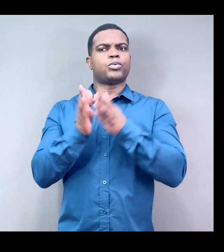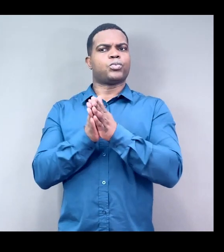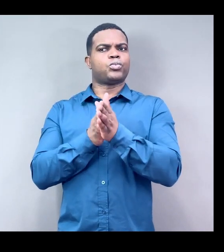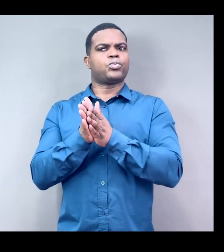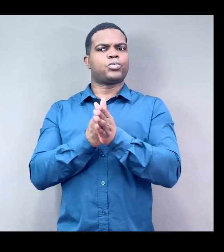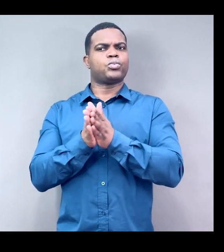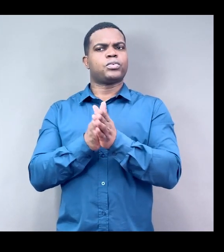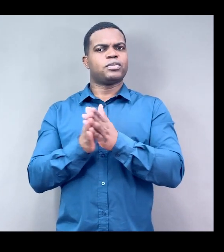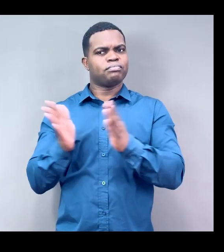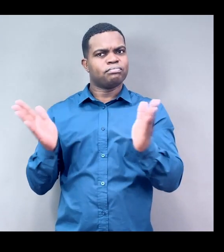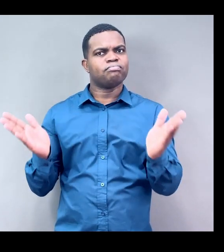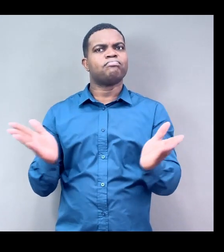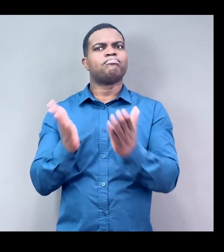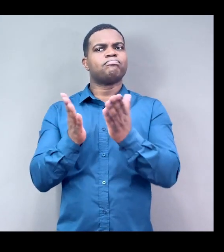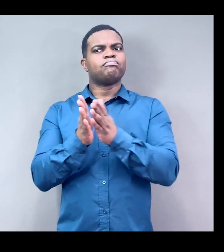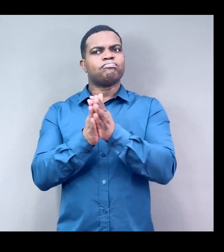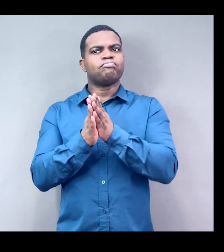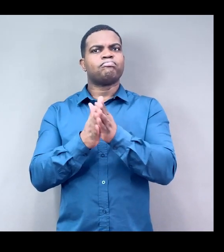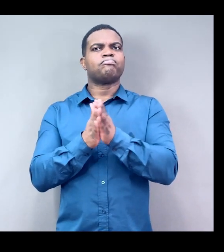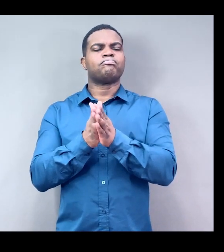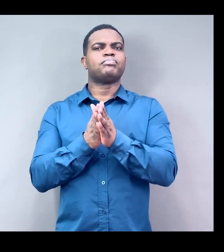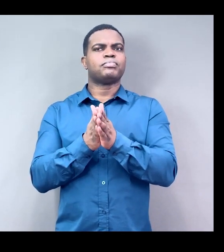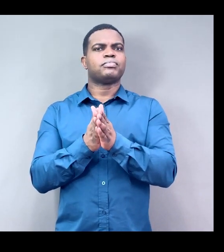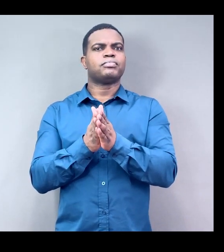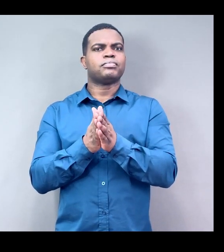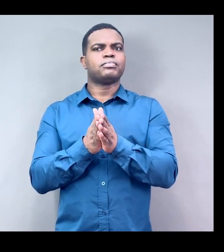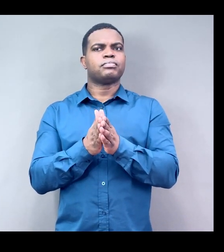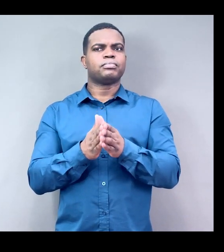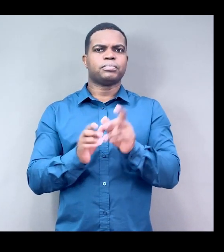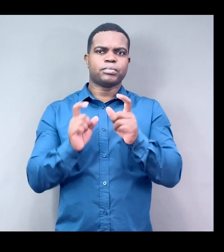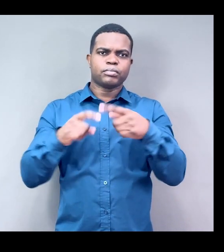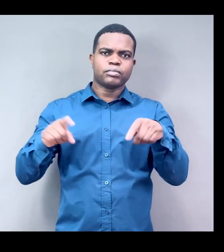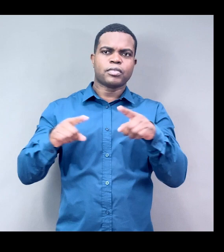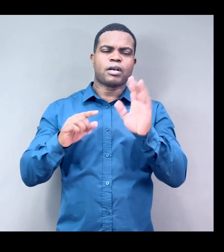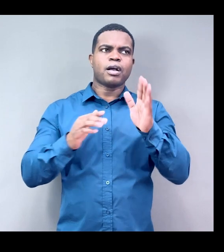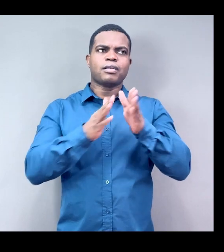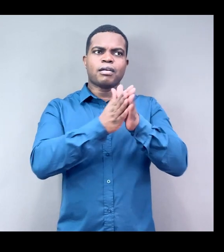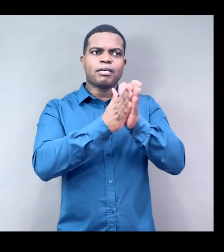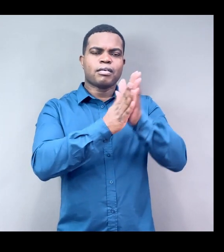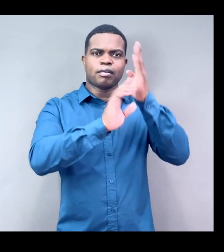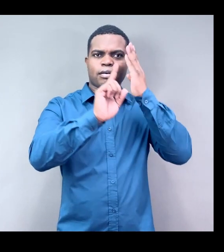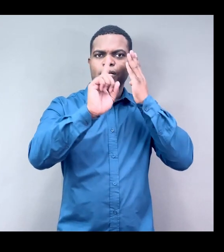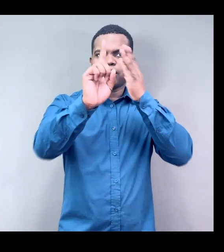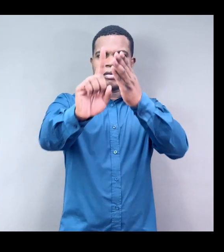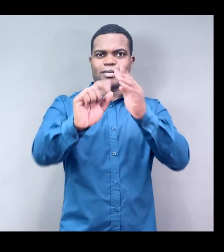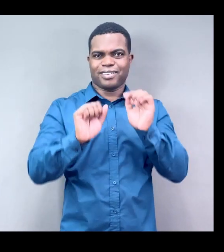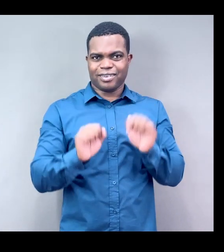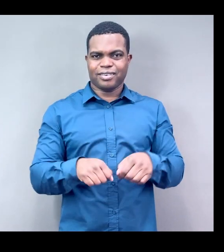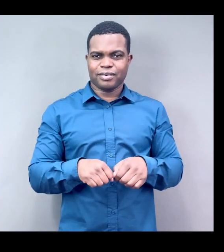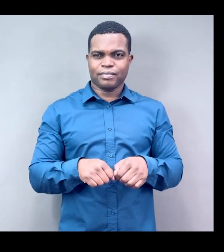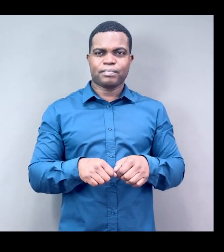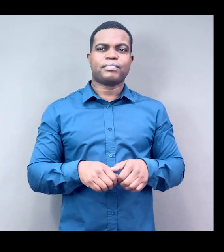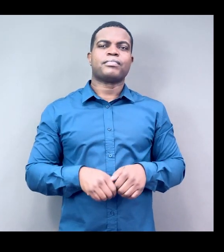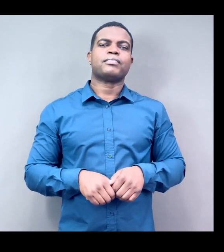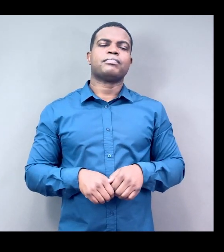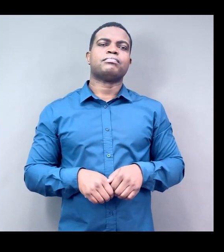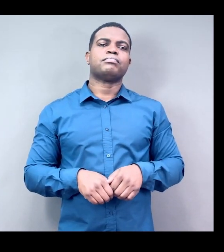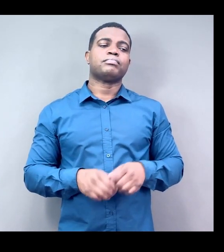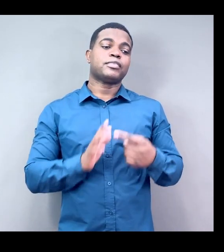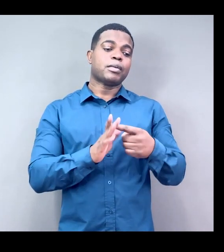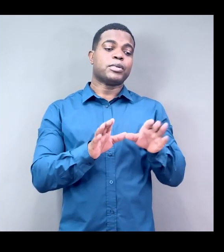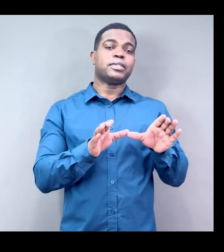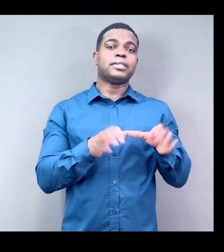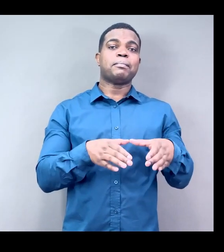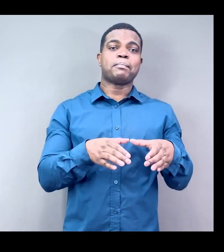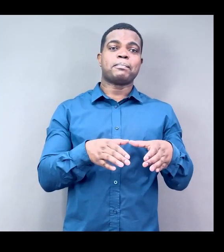Emotional and inspirational, yes. Goals can be emotionally motivating. So your goals can inspire